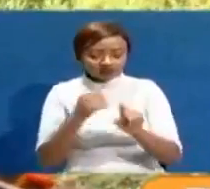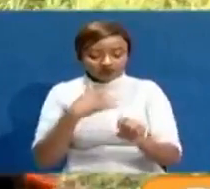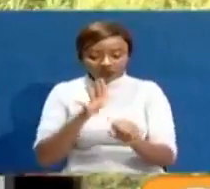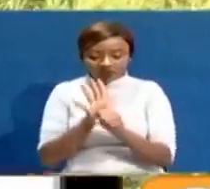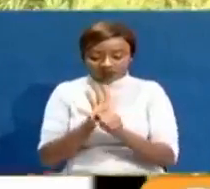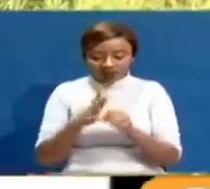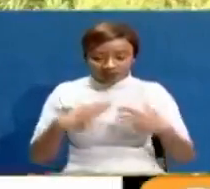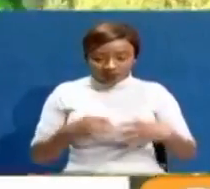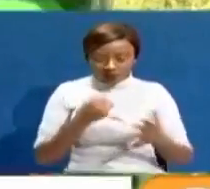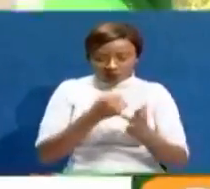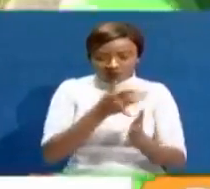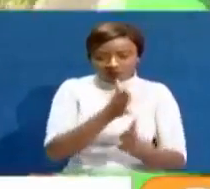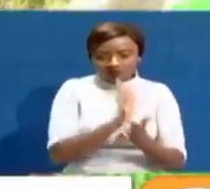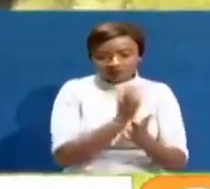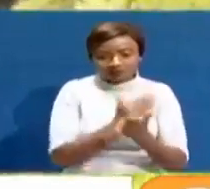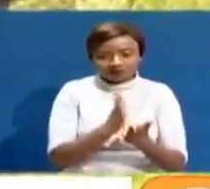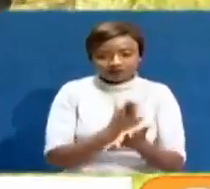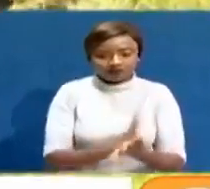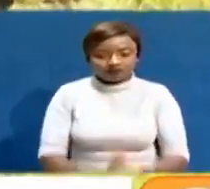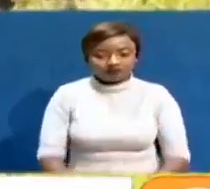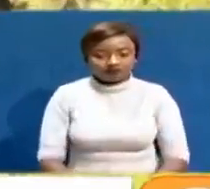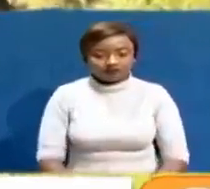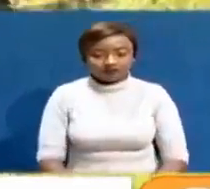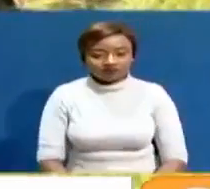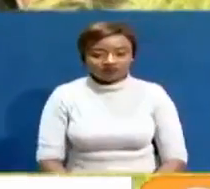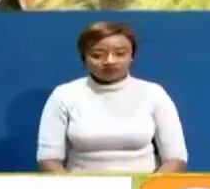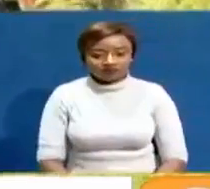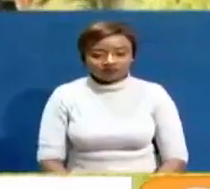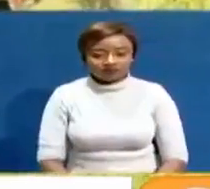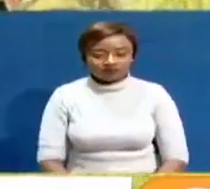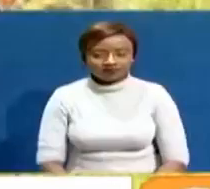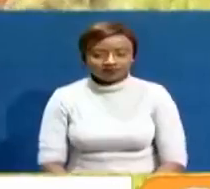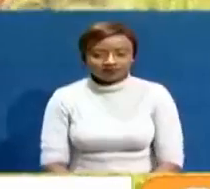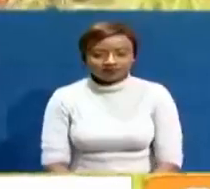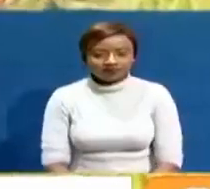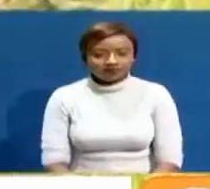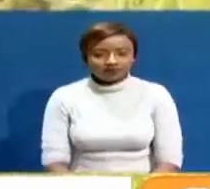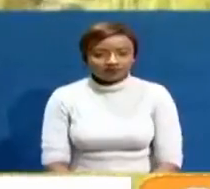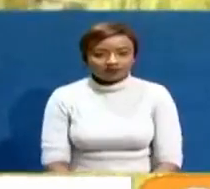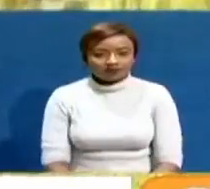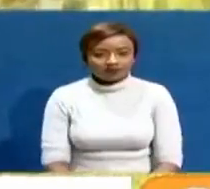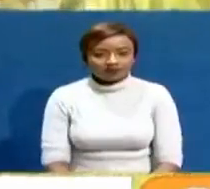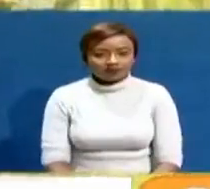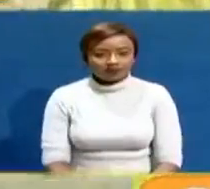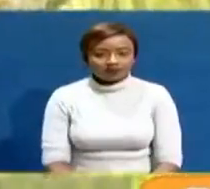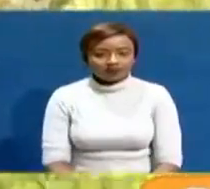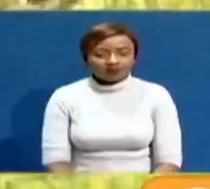agriculture division. Dennis Otieno, Citizen TV.